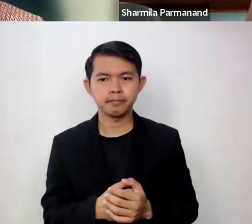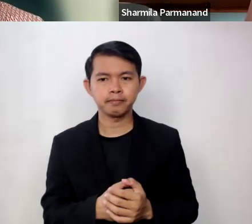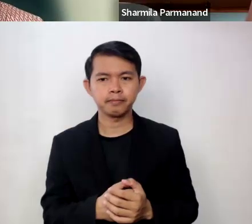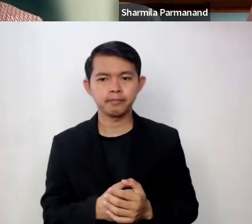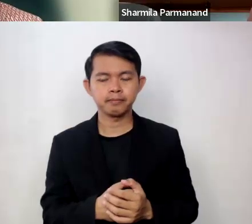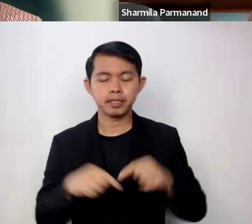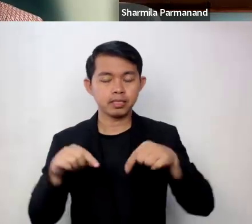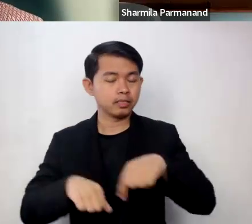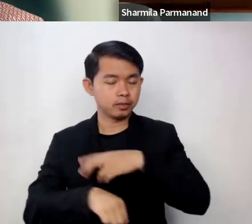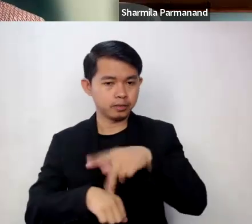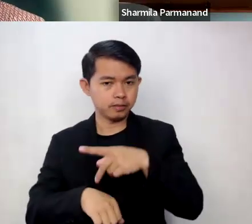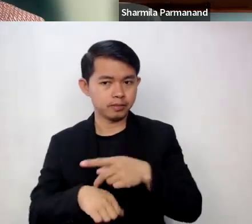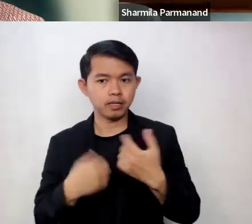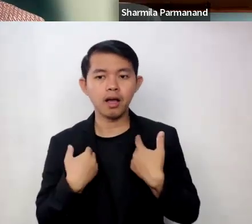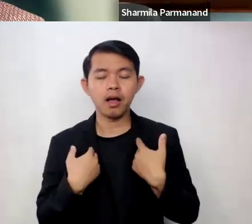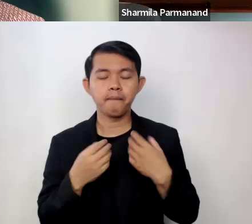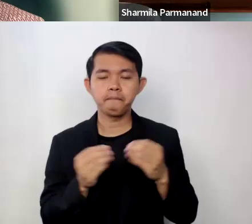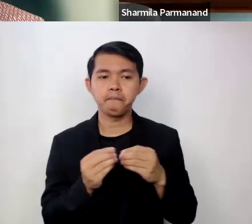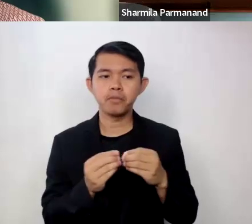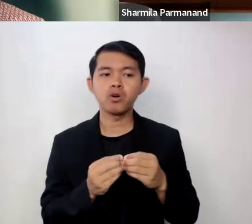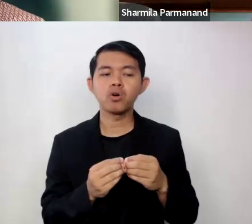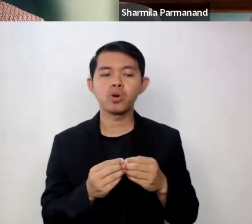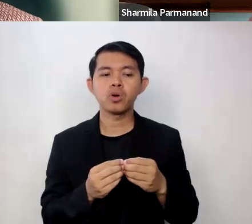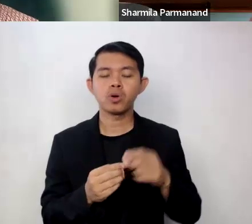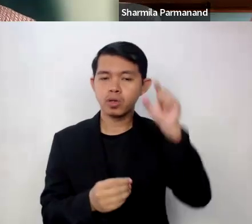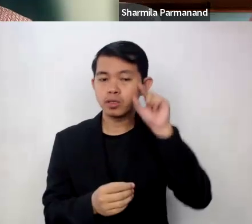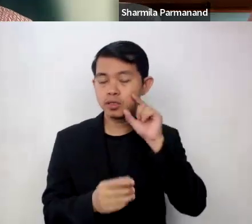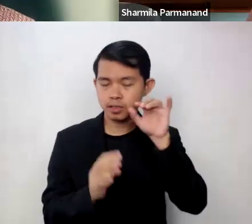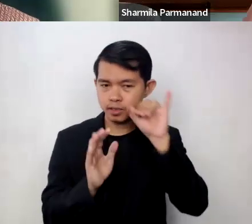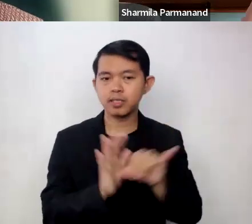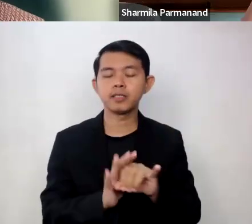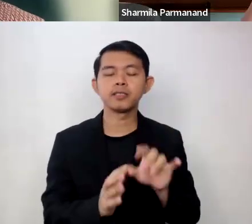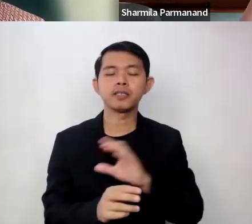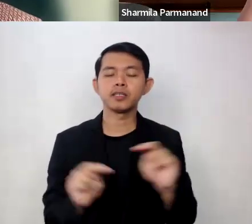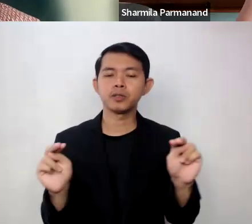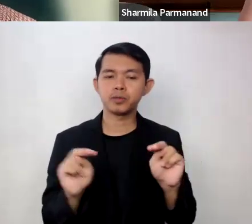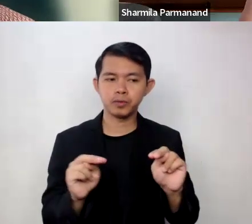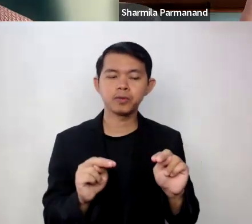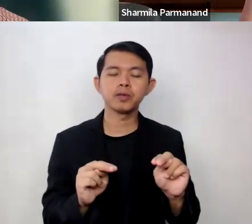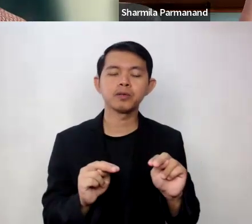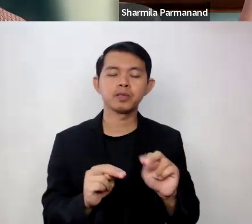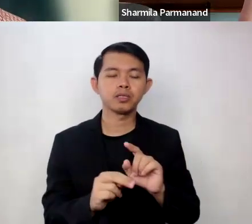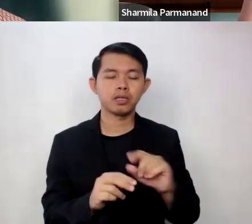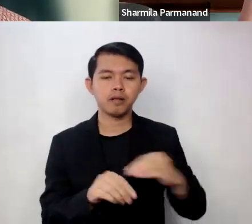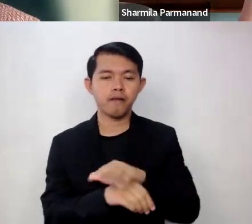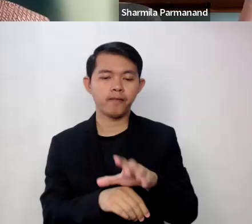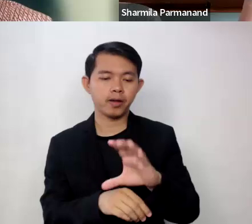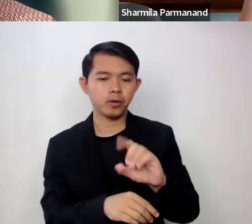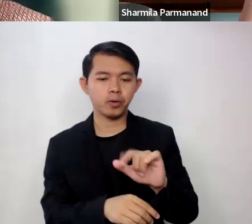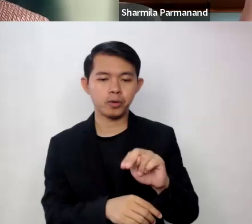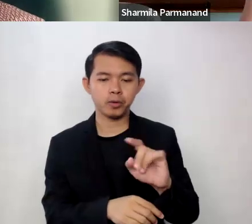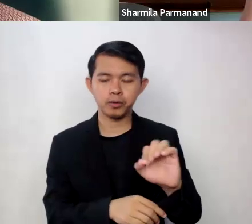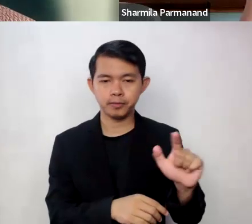Philippines, we have evidence of more expansive and fluid gender identities and norms that have predated colonization. Of course, it's really